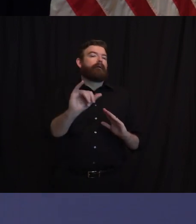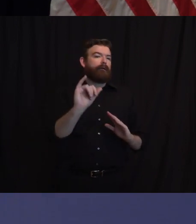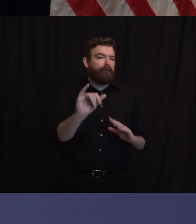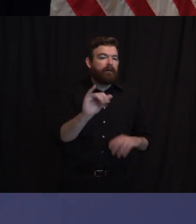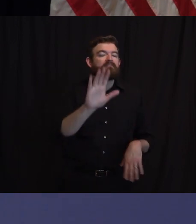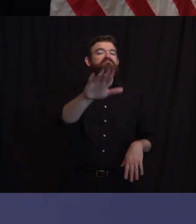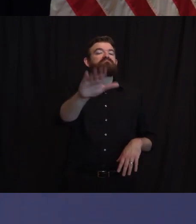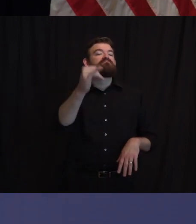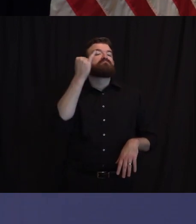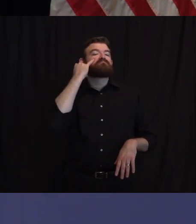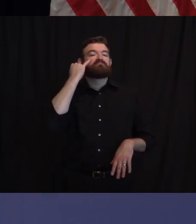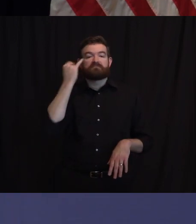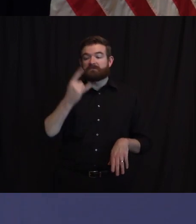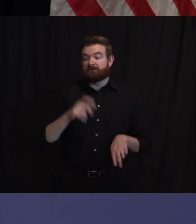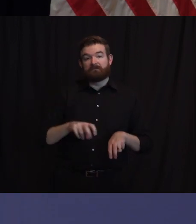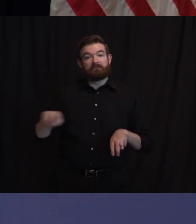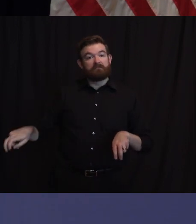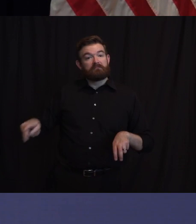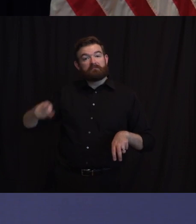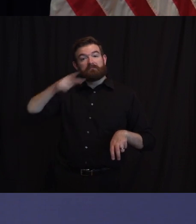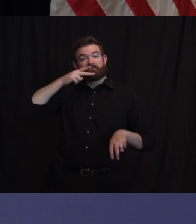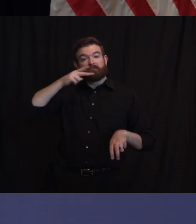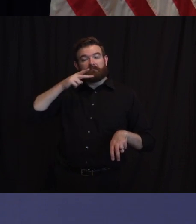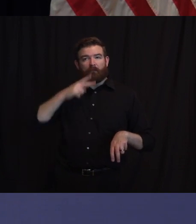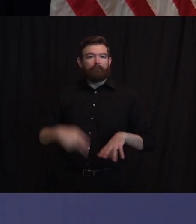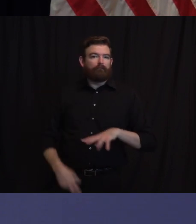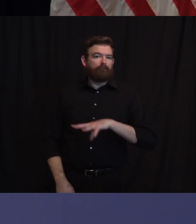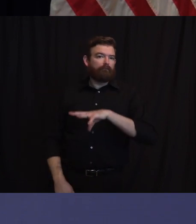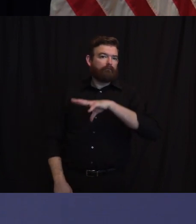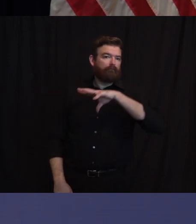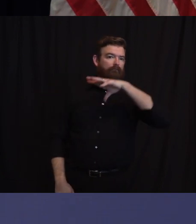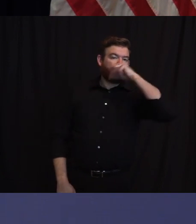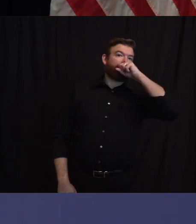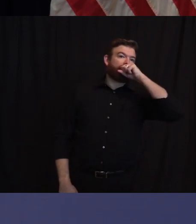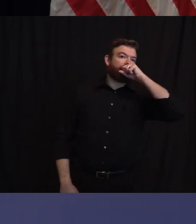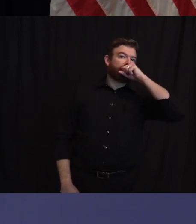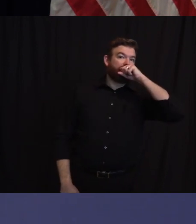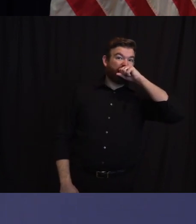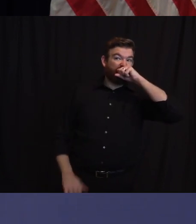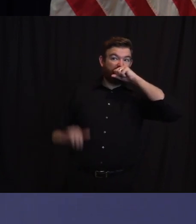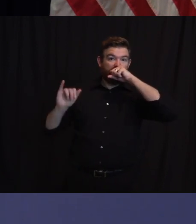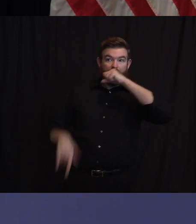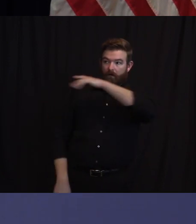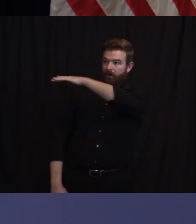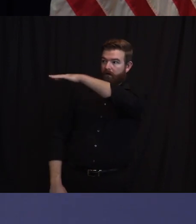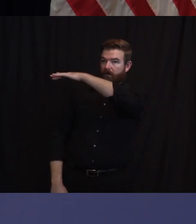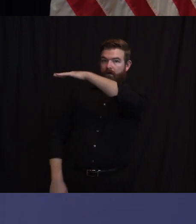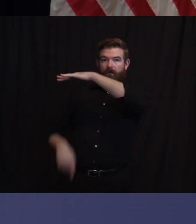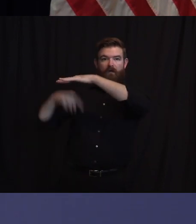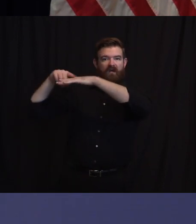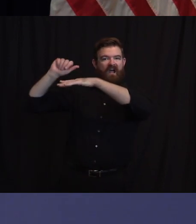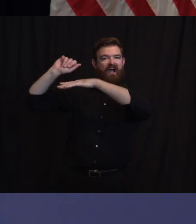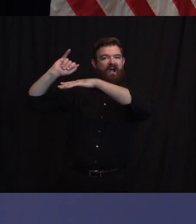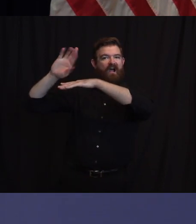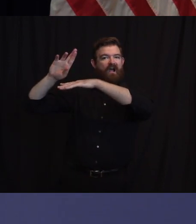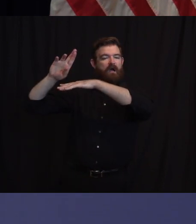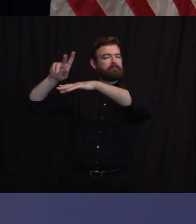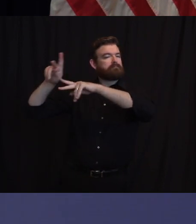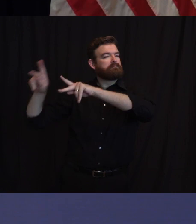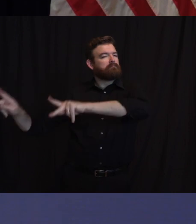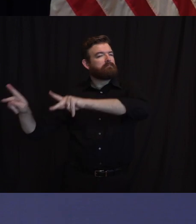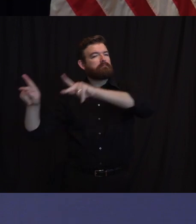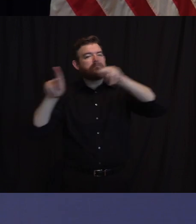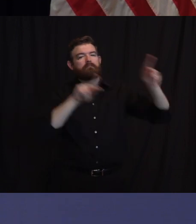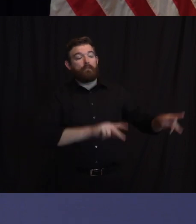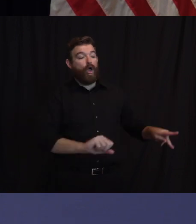smell a barbecue, that's sort of what you're talking about, which means you're not, this sort of is beyond the 6-foot